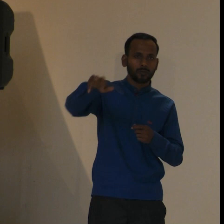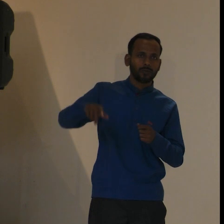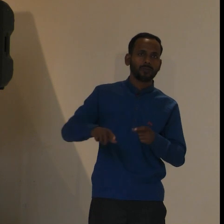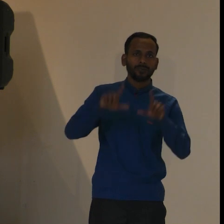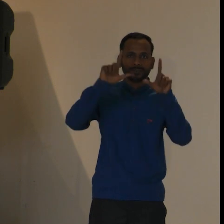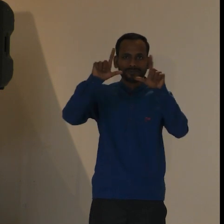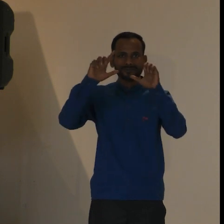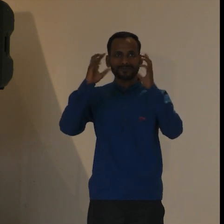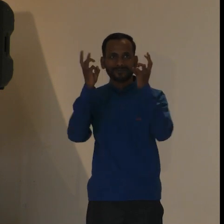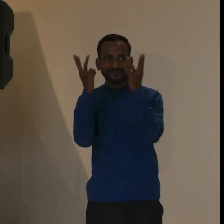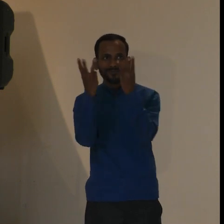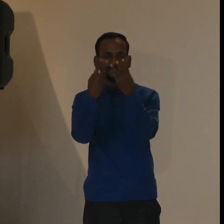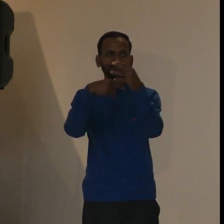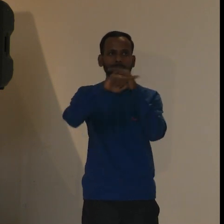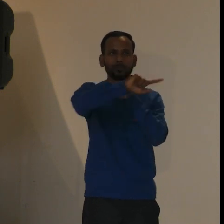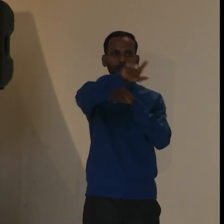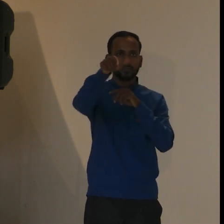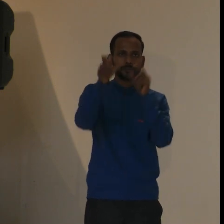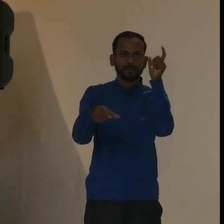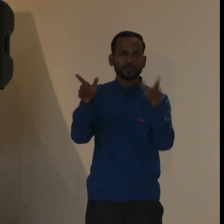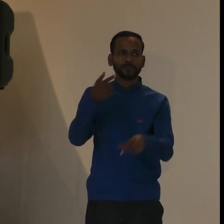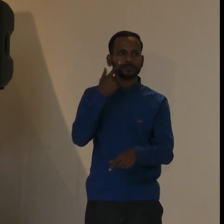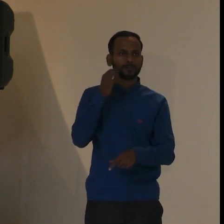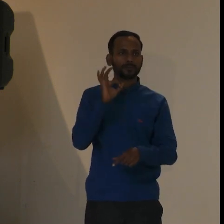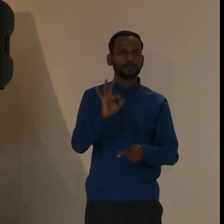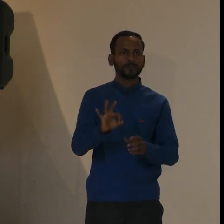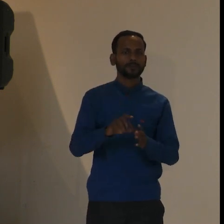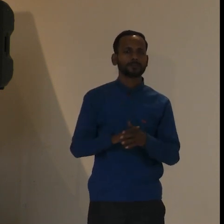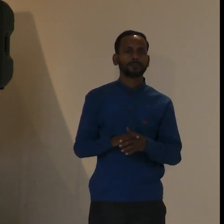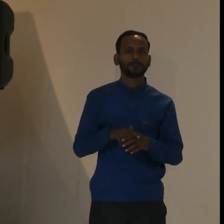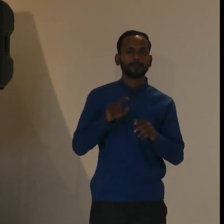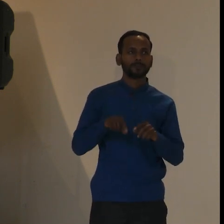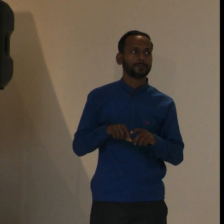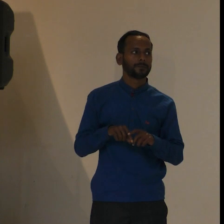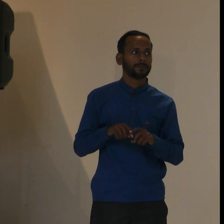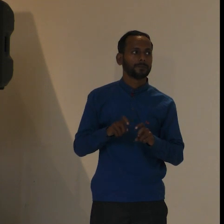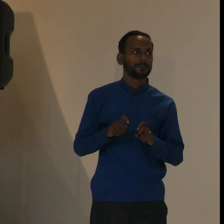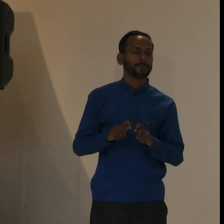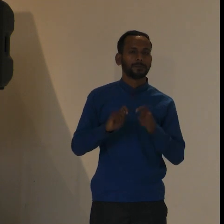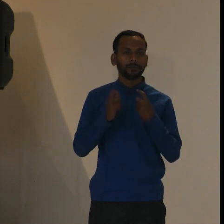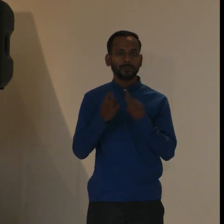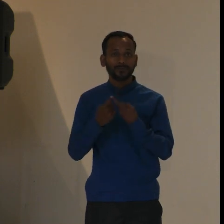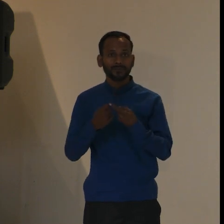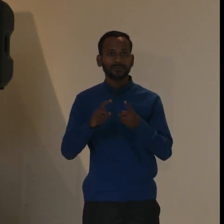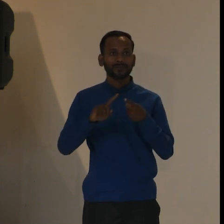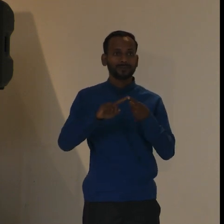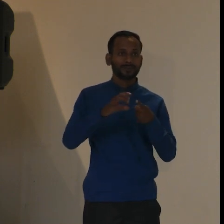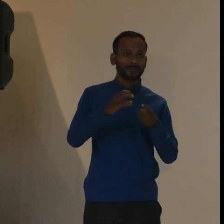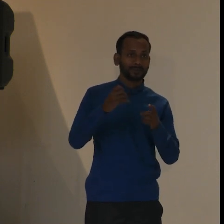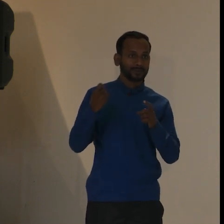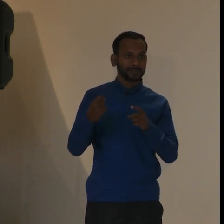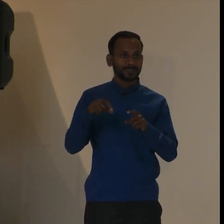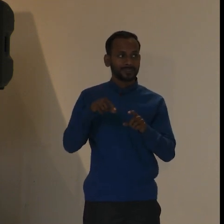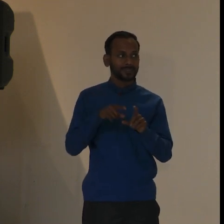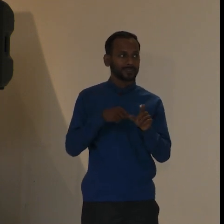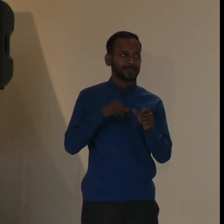in and of itself that you all are interacting with. So there's that daily ecosystem, and then there's the ecosystem at large. So